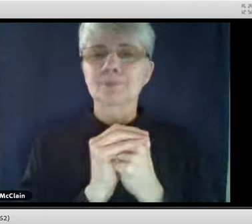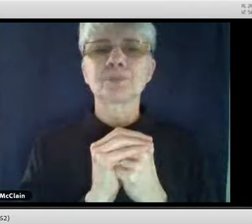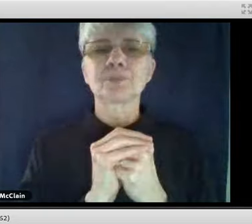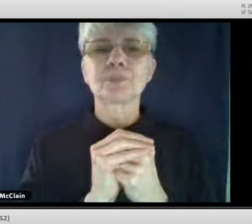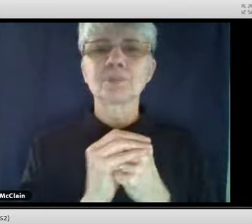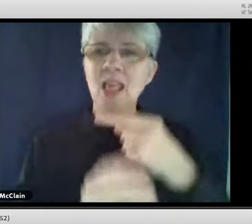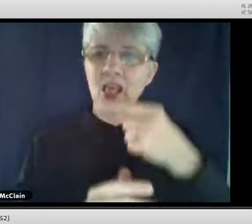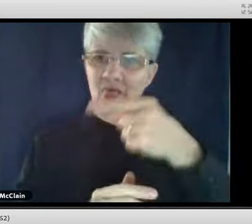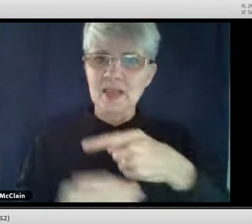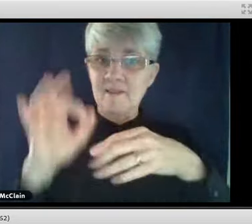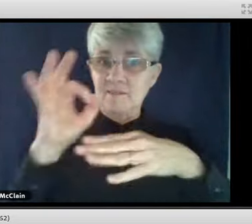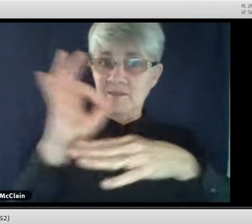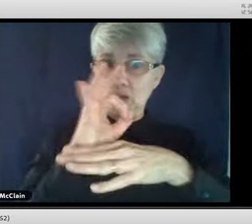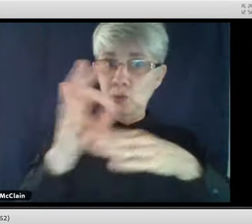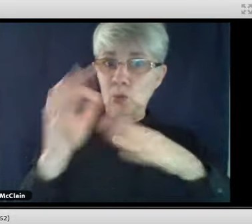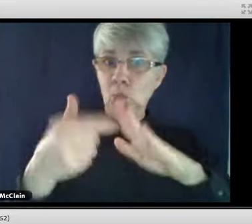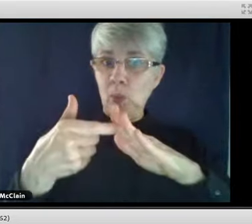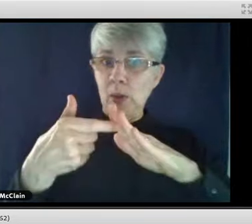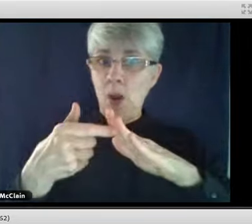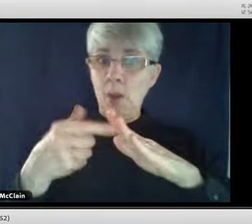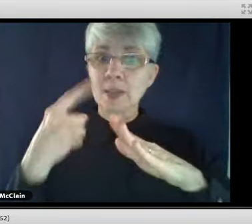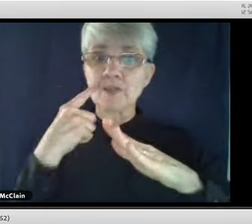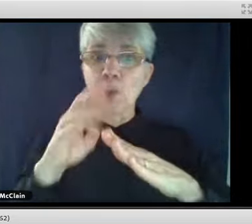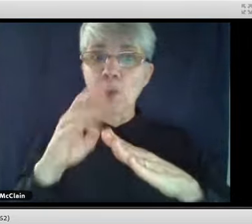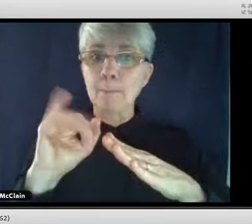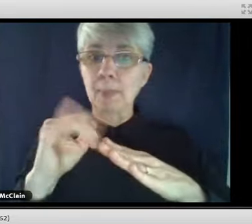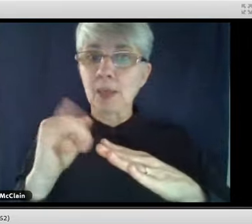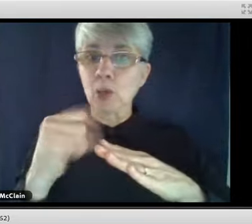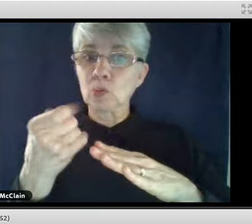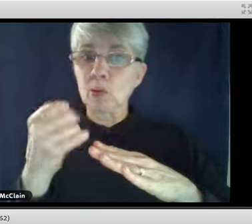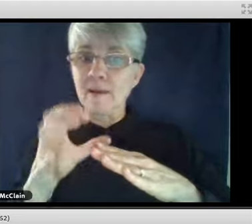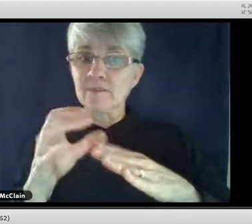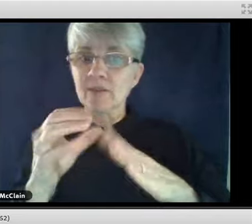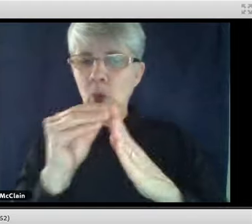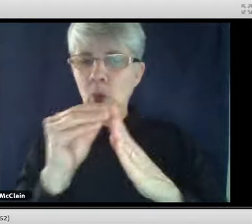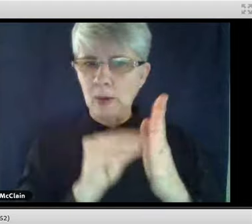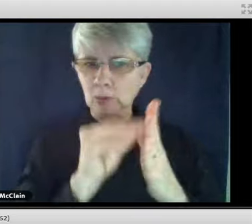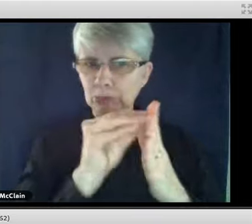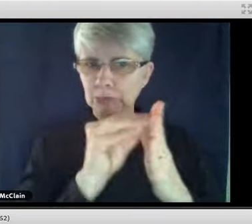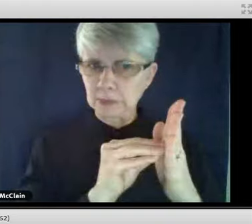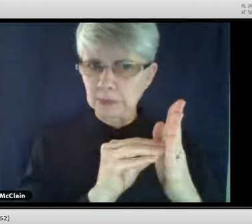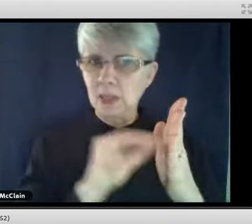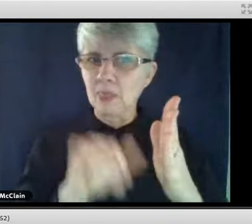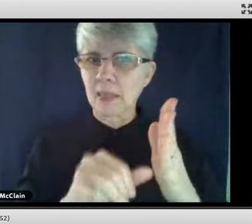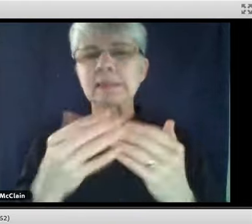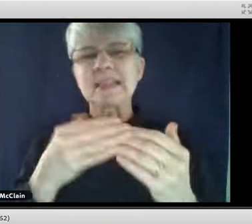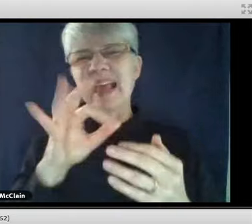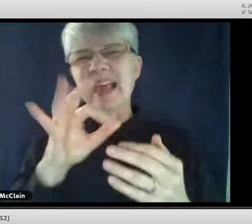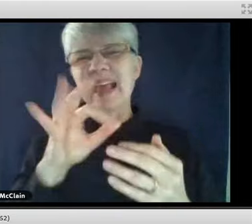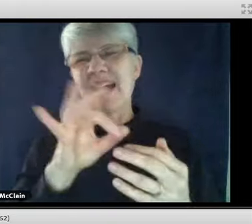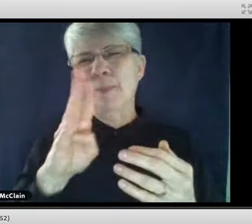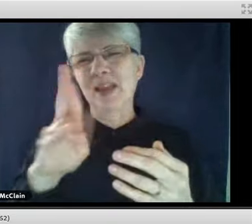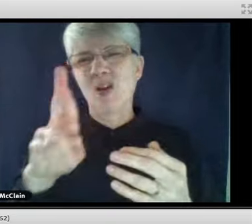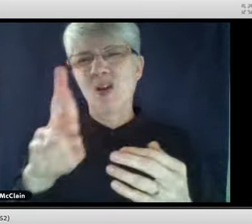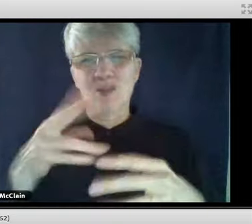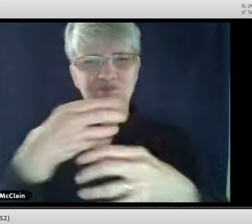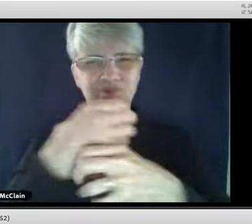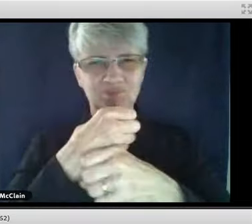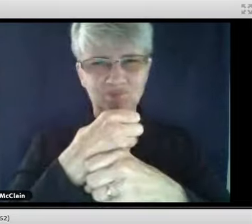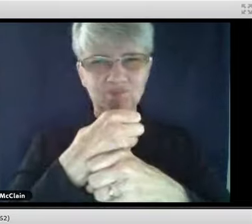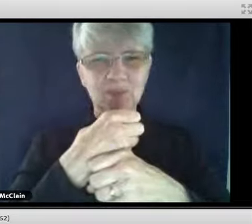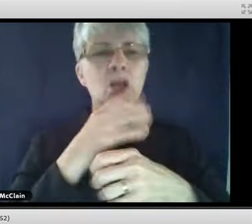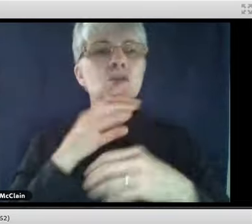is functional requirements for bibliographic records. But we'll just say FRBR because it's easier, figure that way. And so